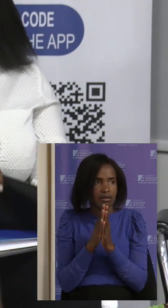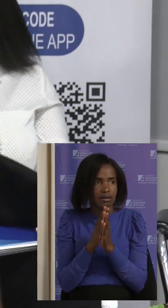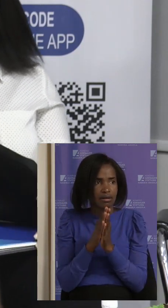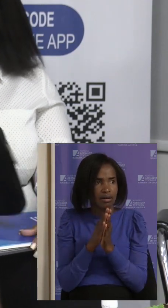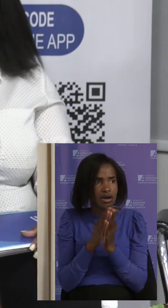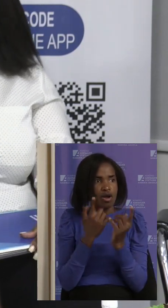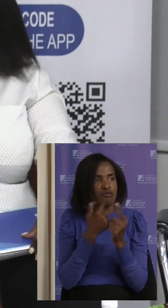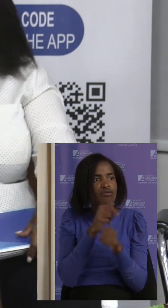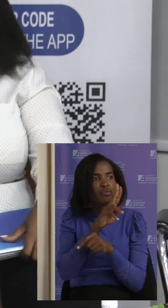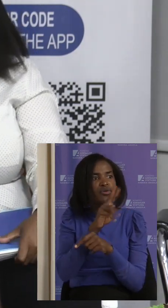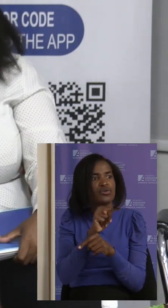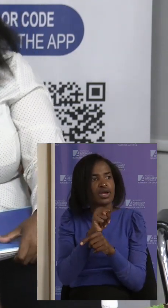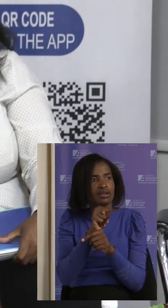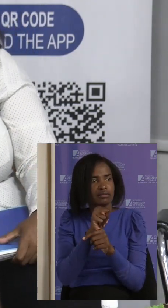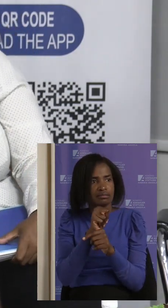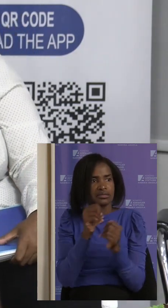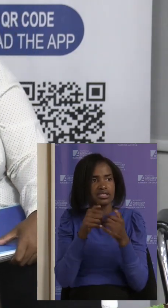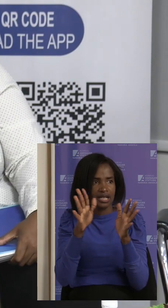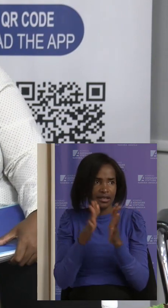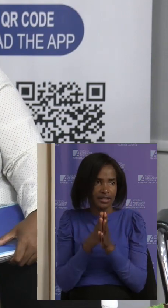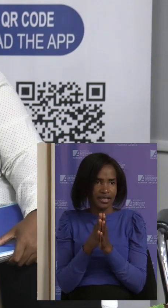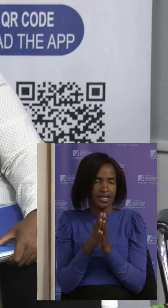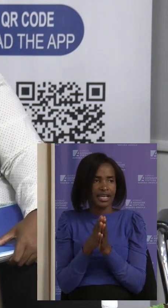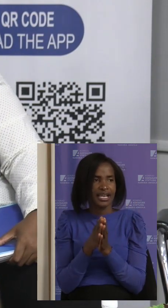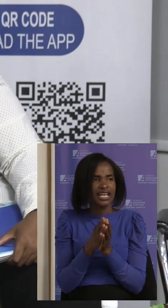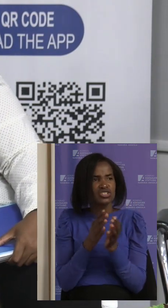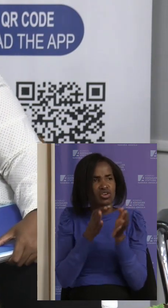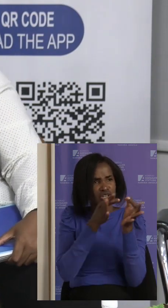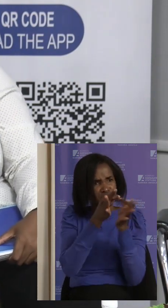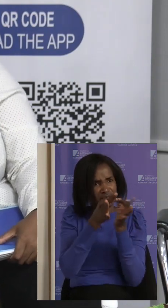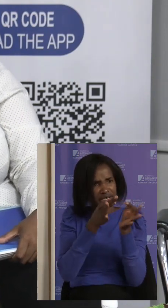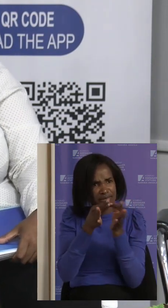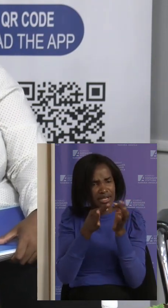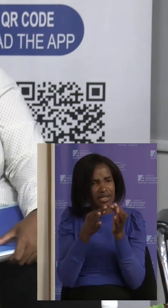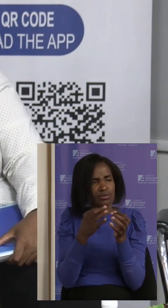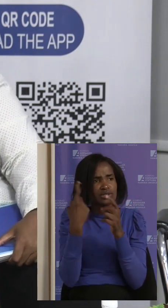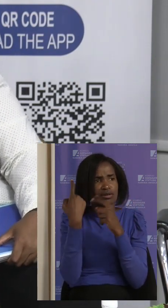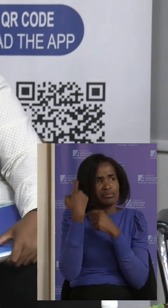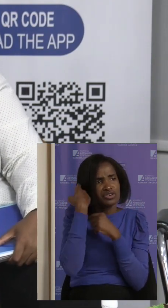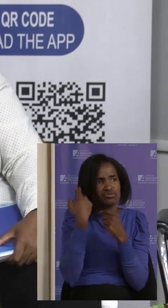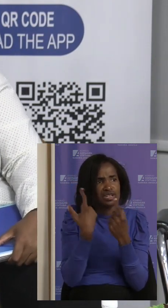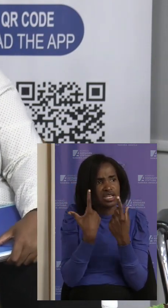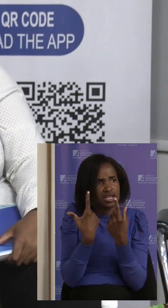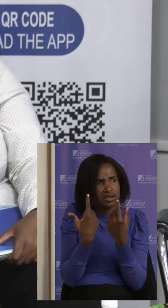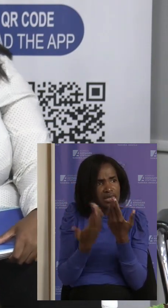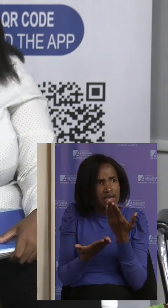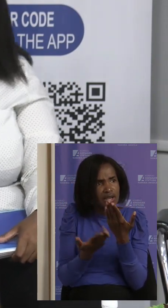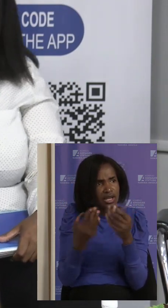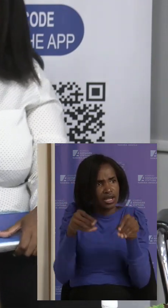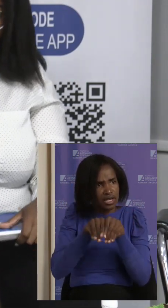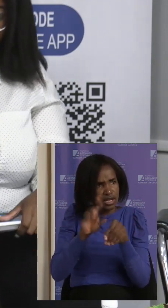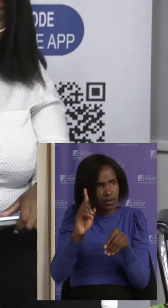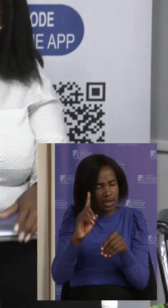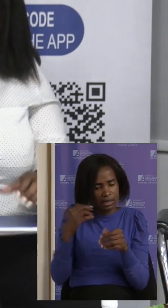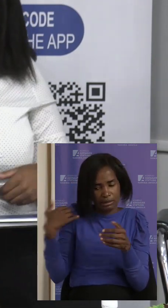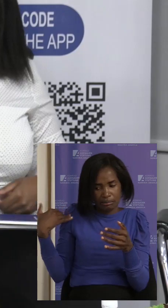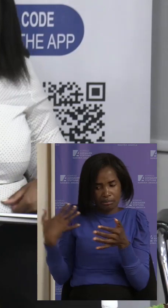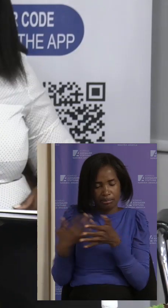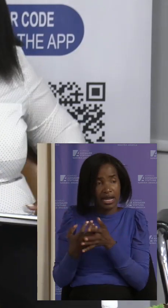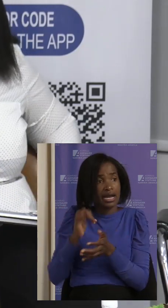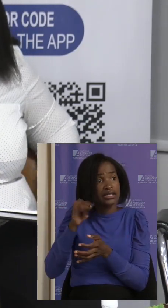the UN. So that, just to put in context, what we have done already from January was exactly